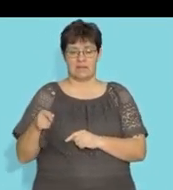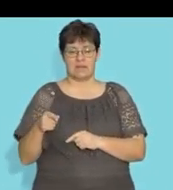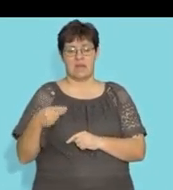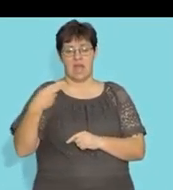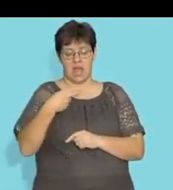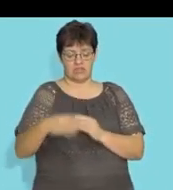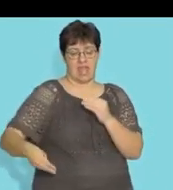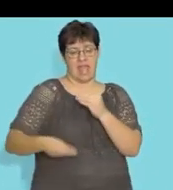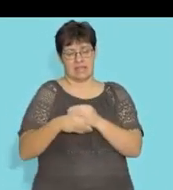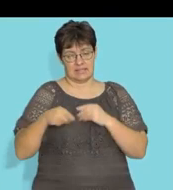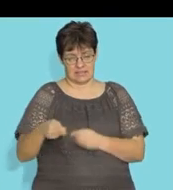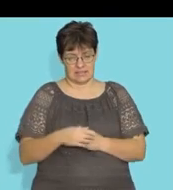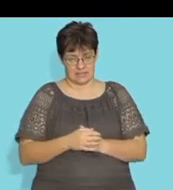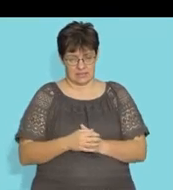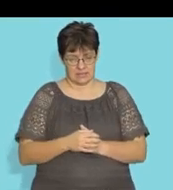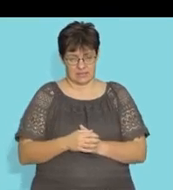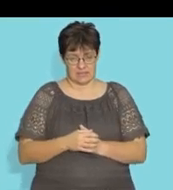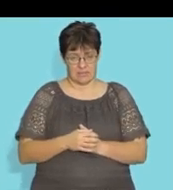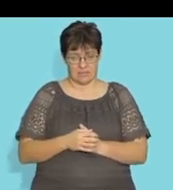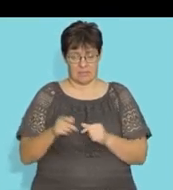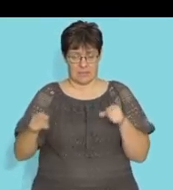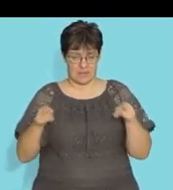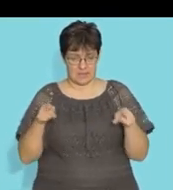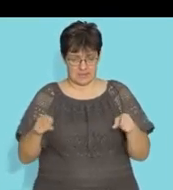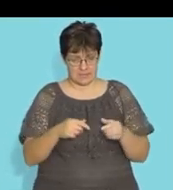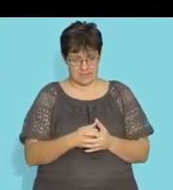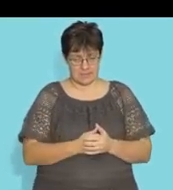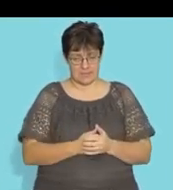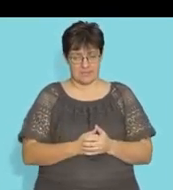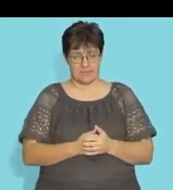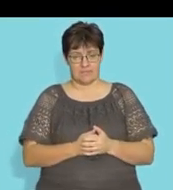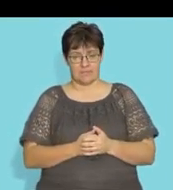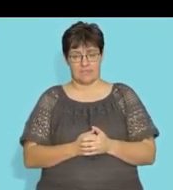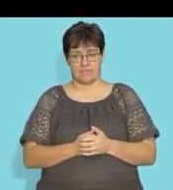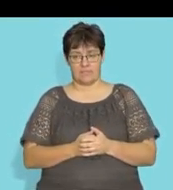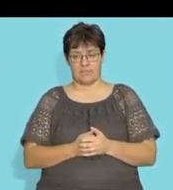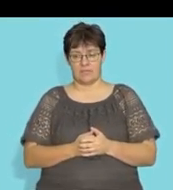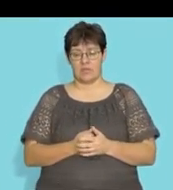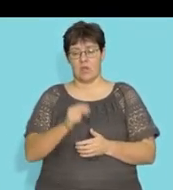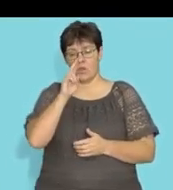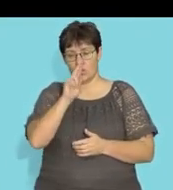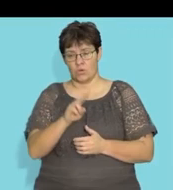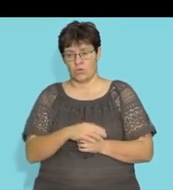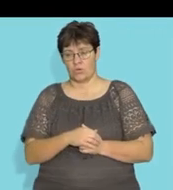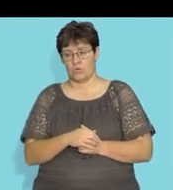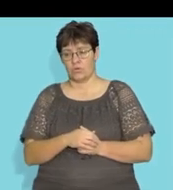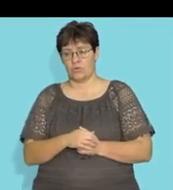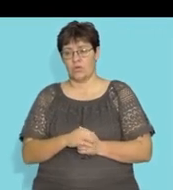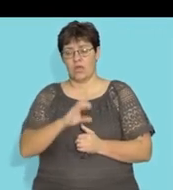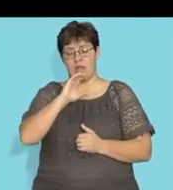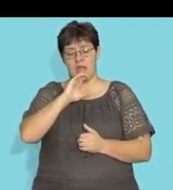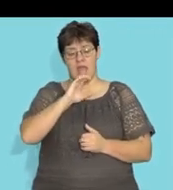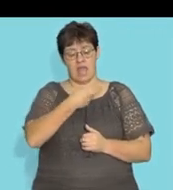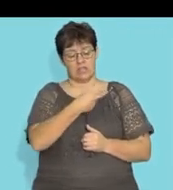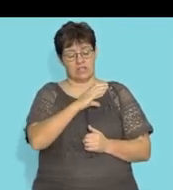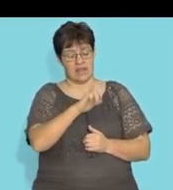a hydrogen ion or a proton difference from the water. So when we look at ammonia,